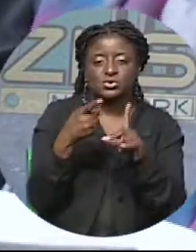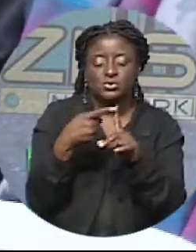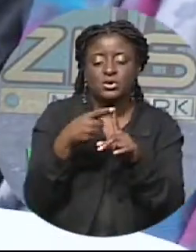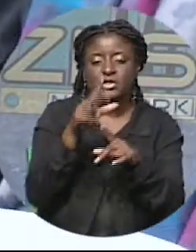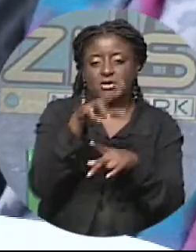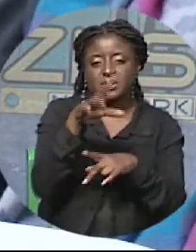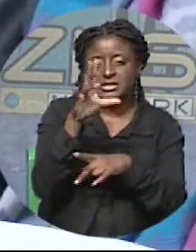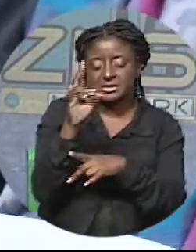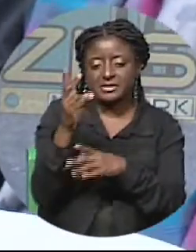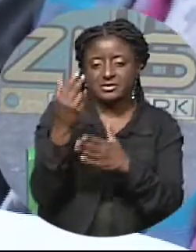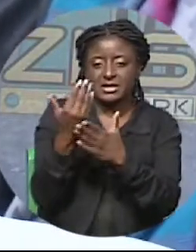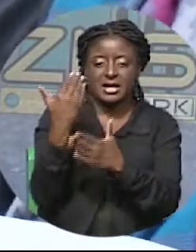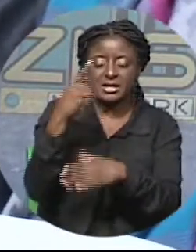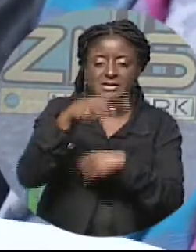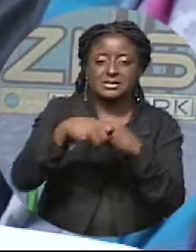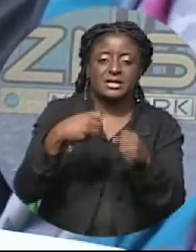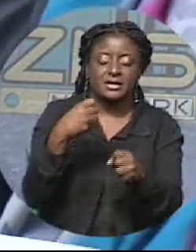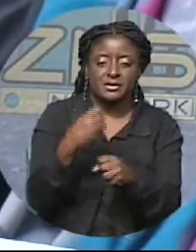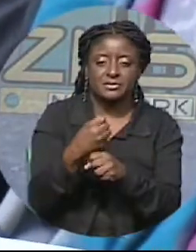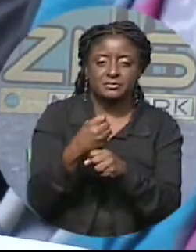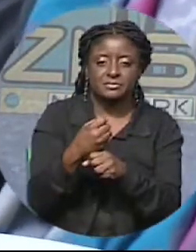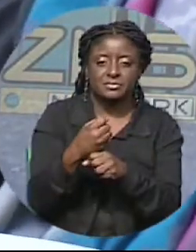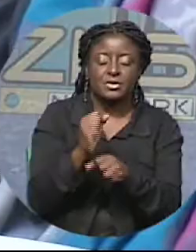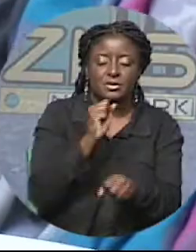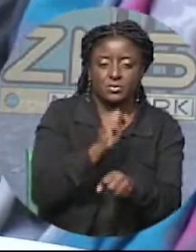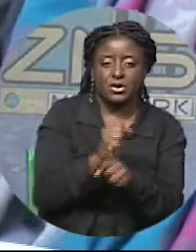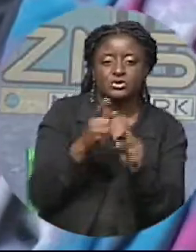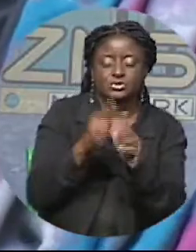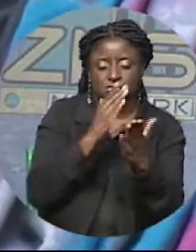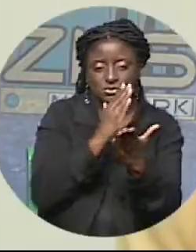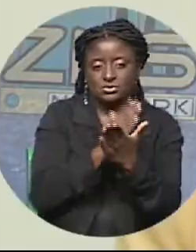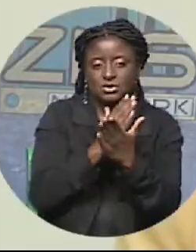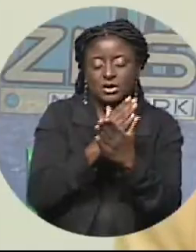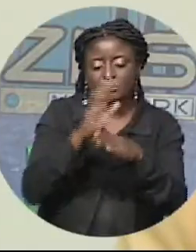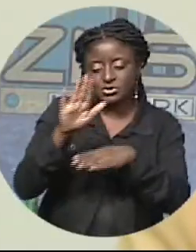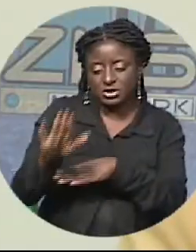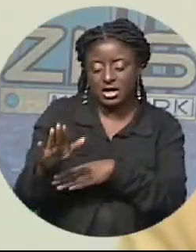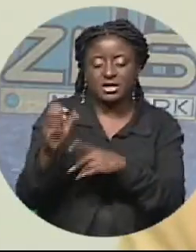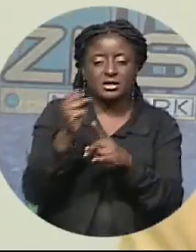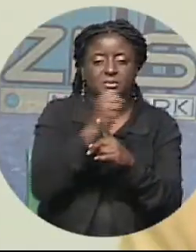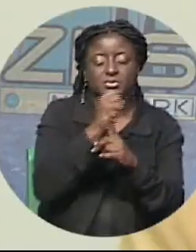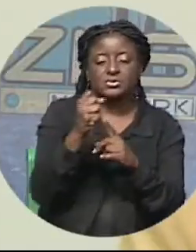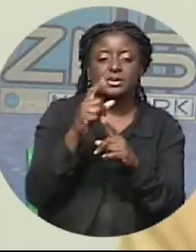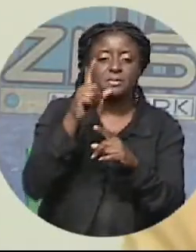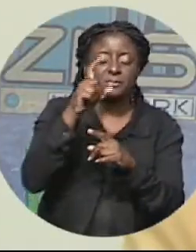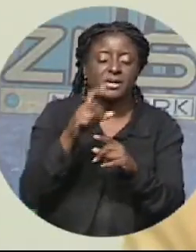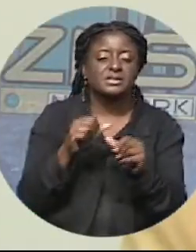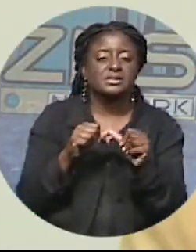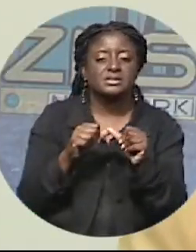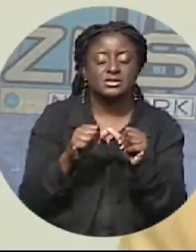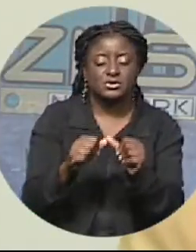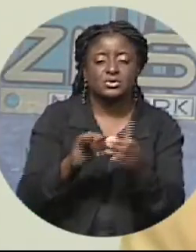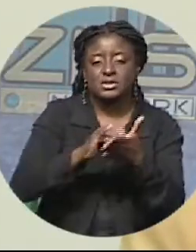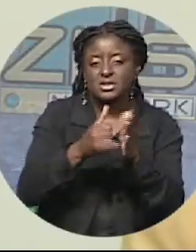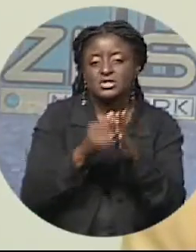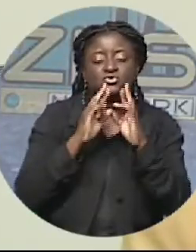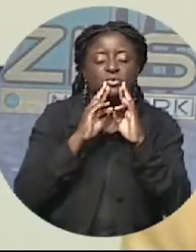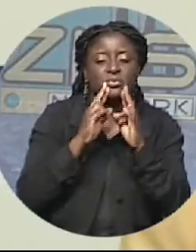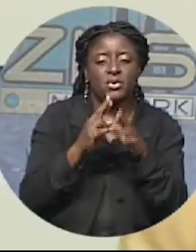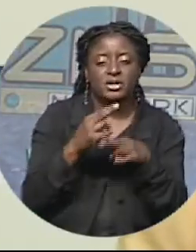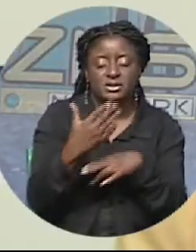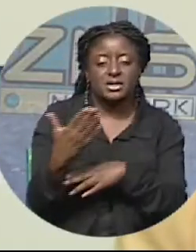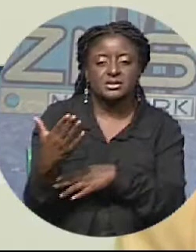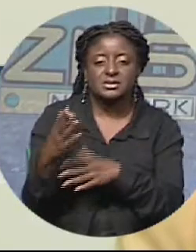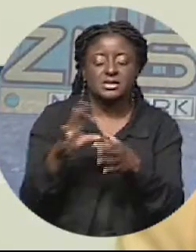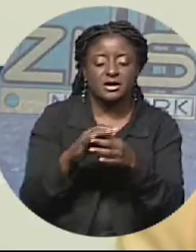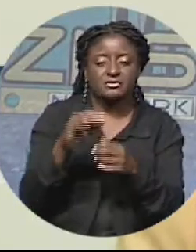Minister Griffin said efforts to prevent child abuse must continue. These are what we call reported cases of child